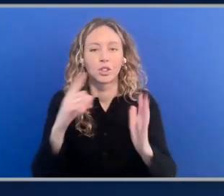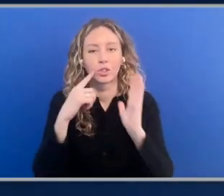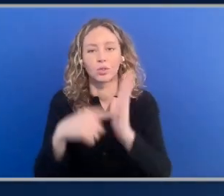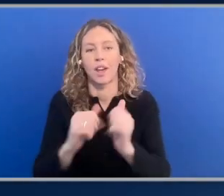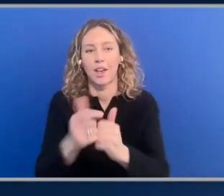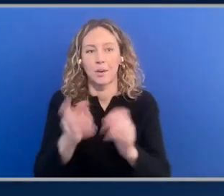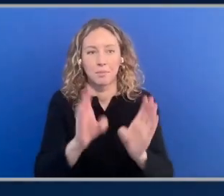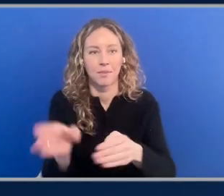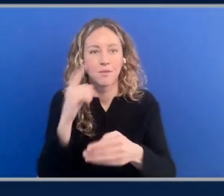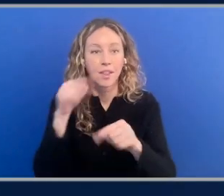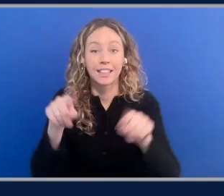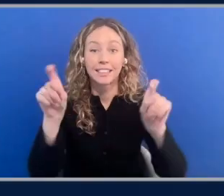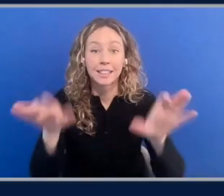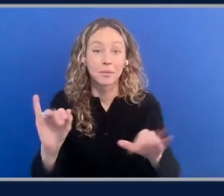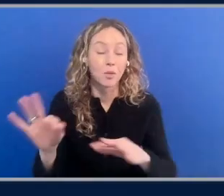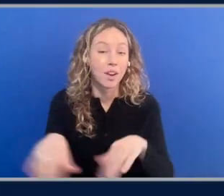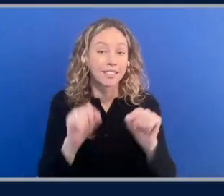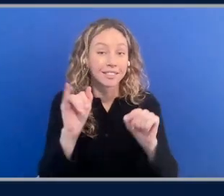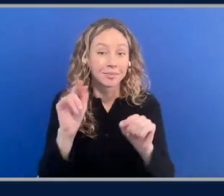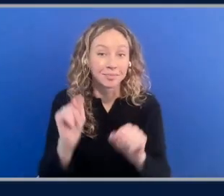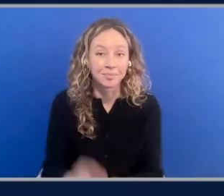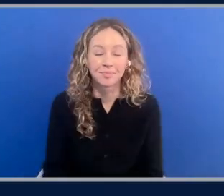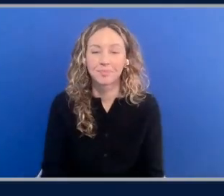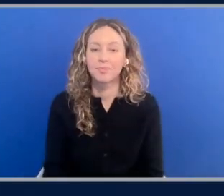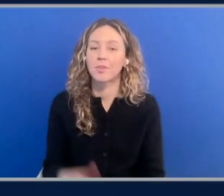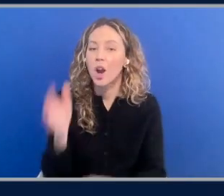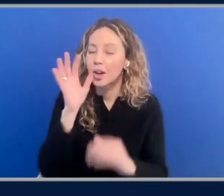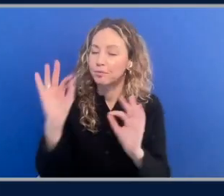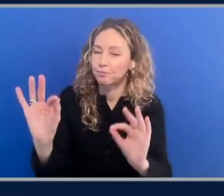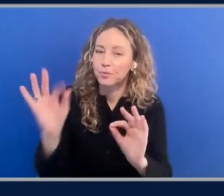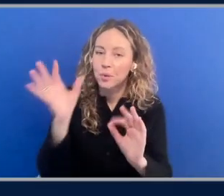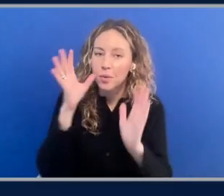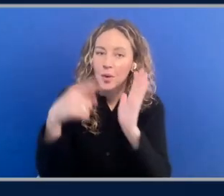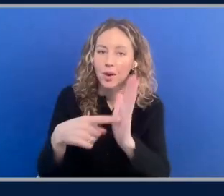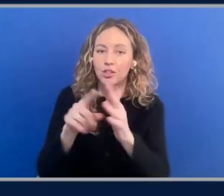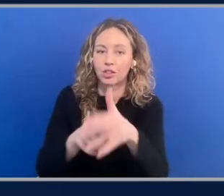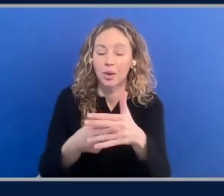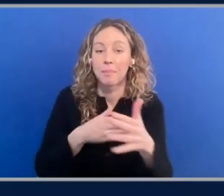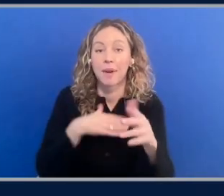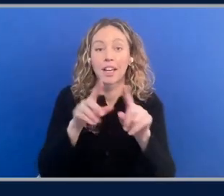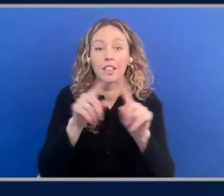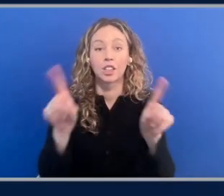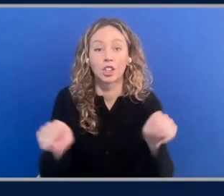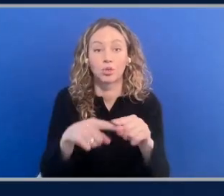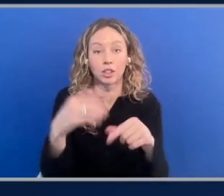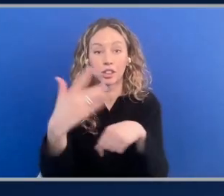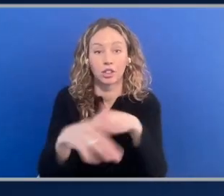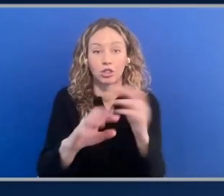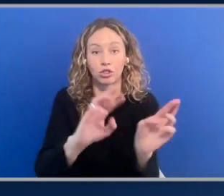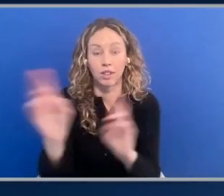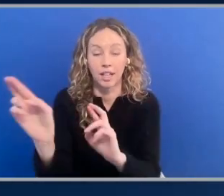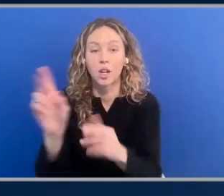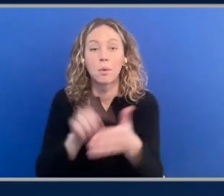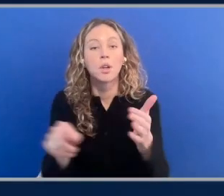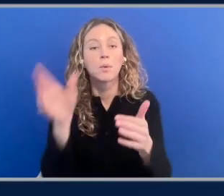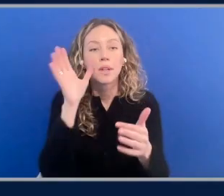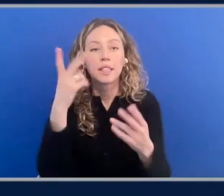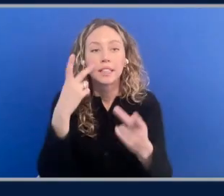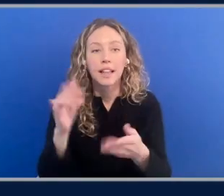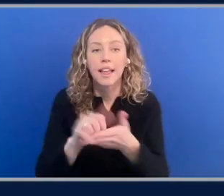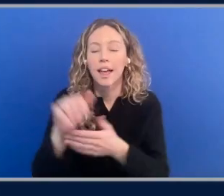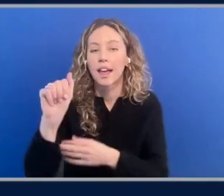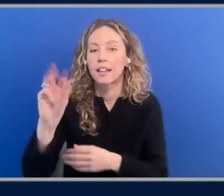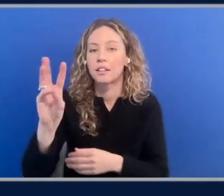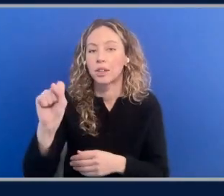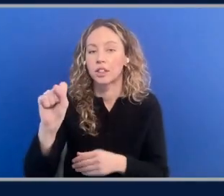this exam if they wanted to. Exactly. So we'll go ahead and kick this off. And my screen is up. Then what you should see here is the AWS Certified